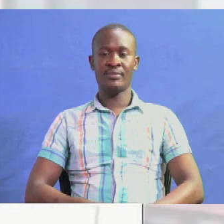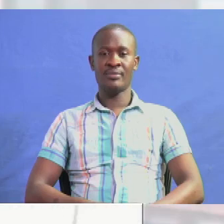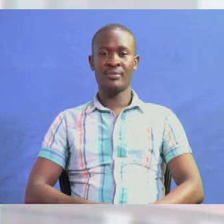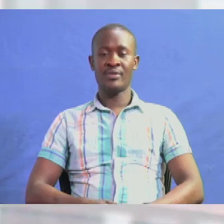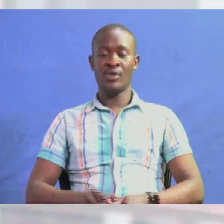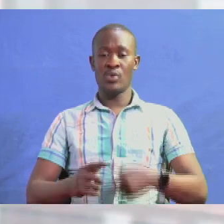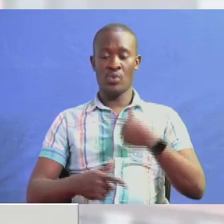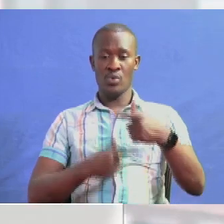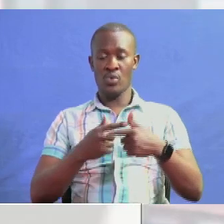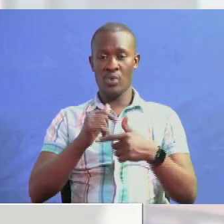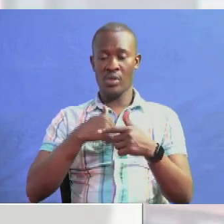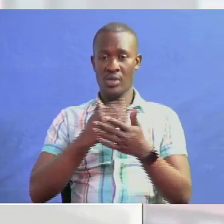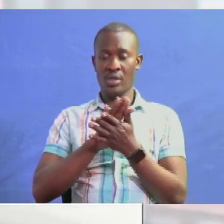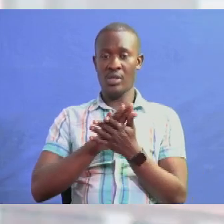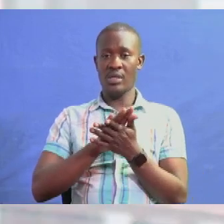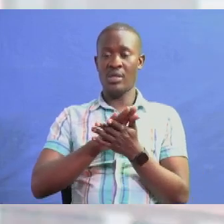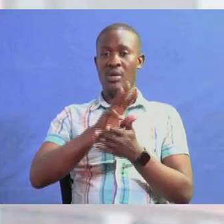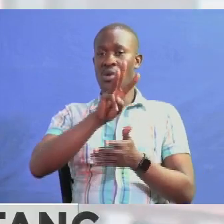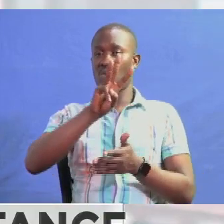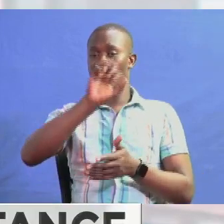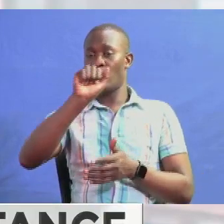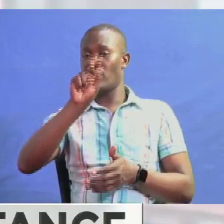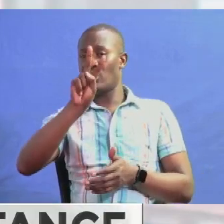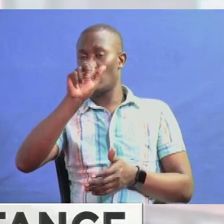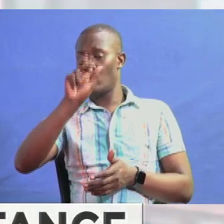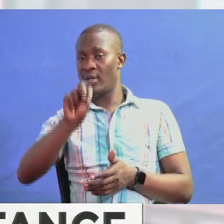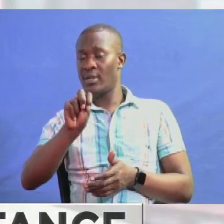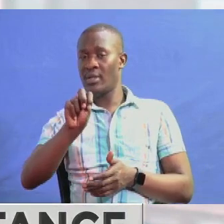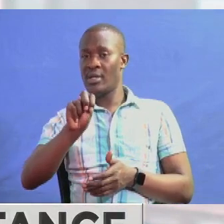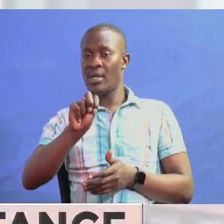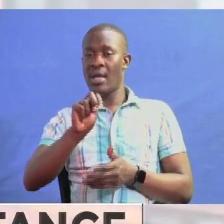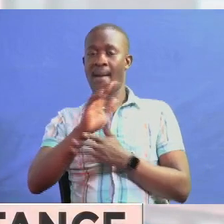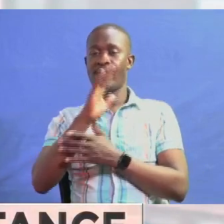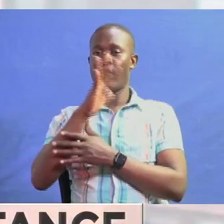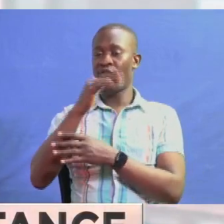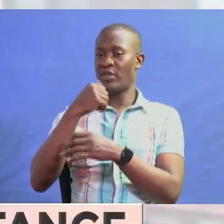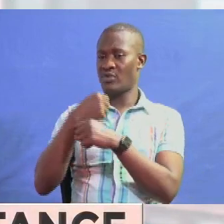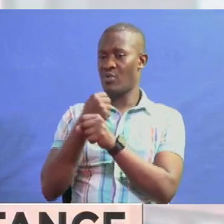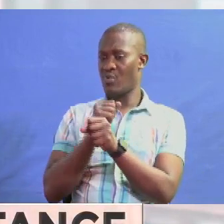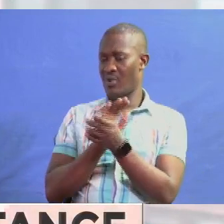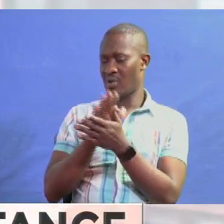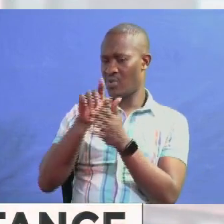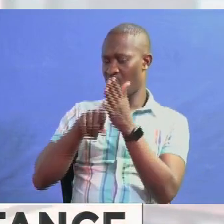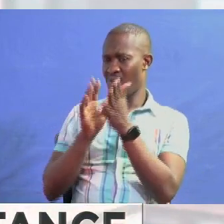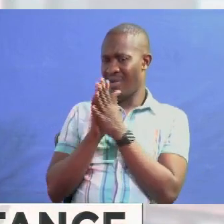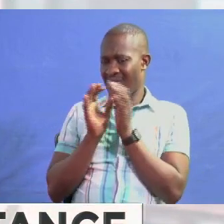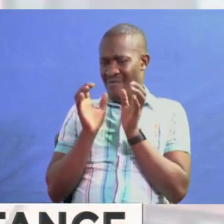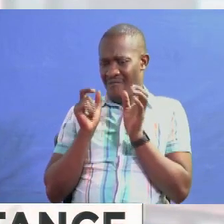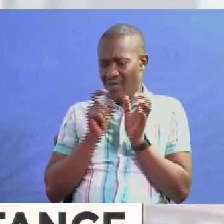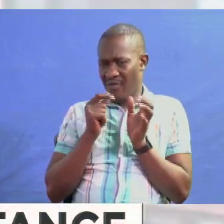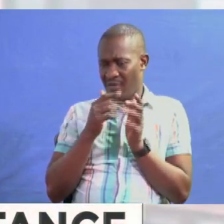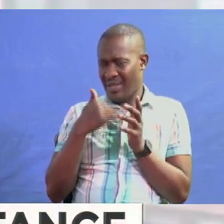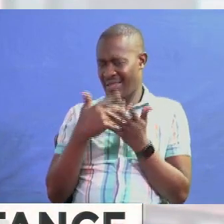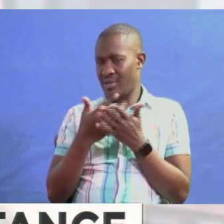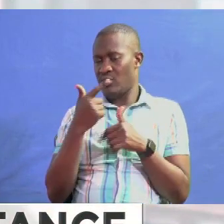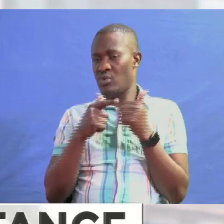Let's now cross over our borders. In the western United States, foresters are working to minimize threats from wildfires by